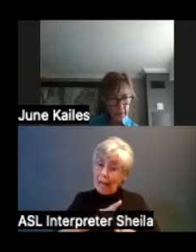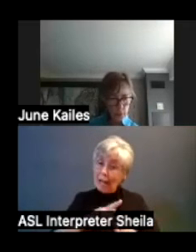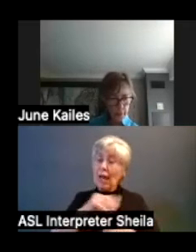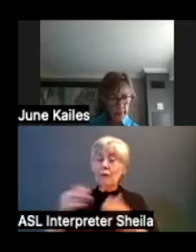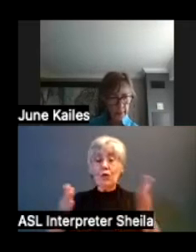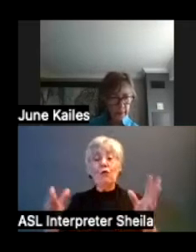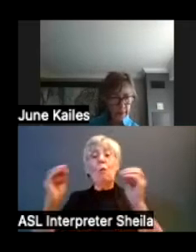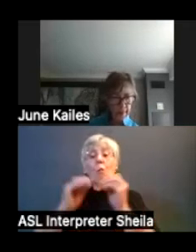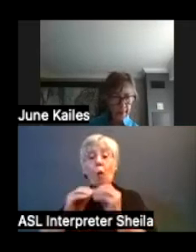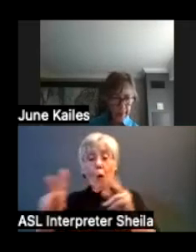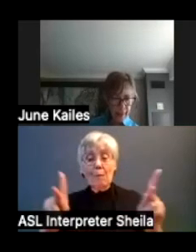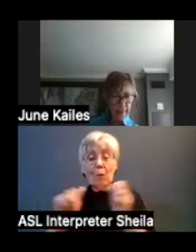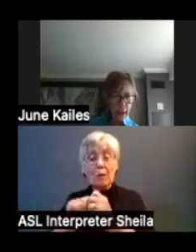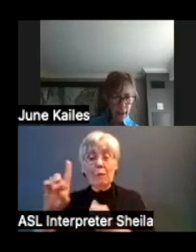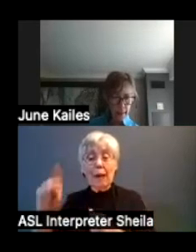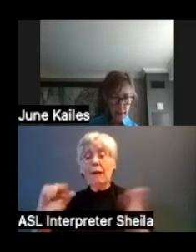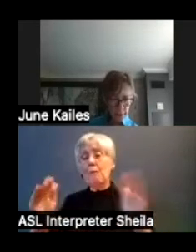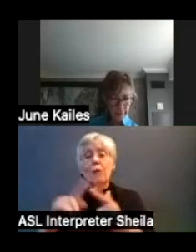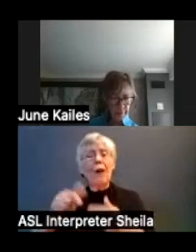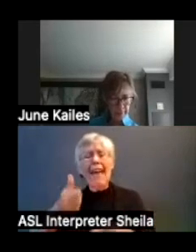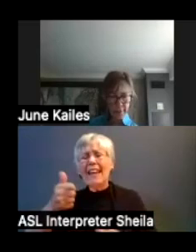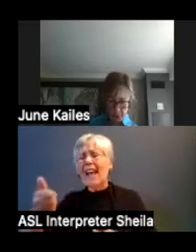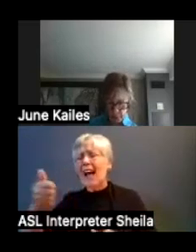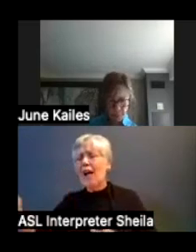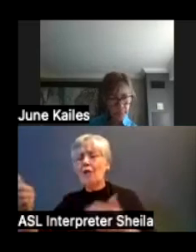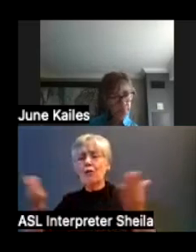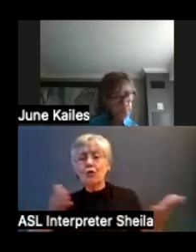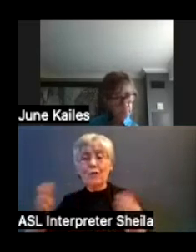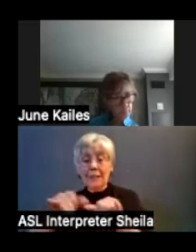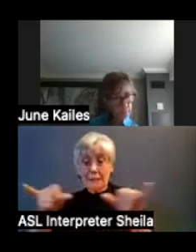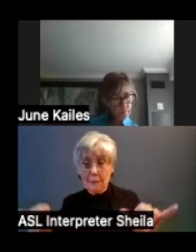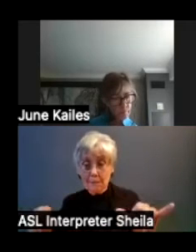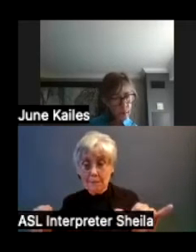with disabilities than any other service system.